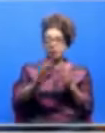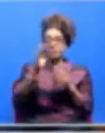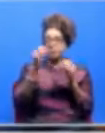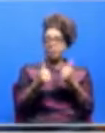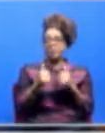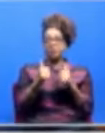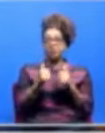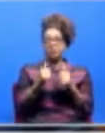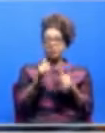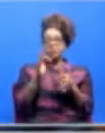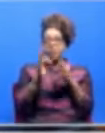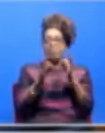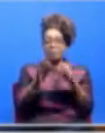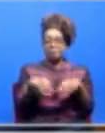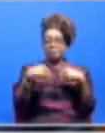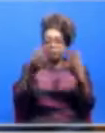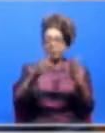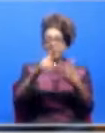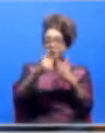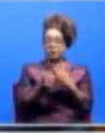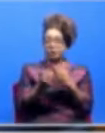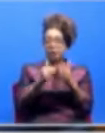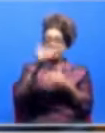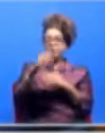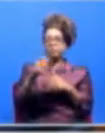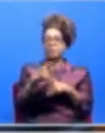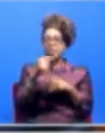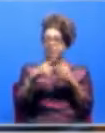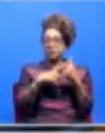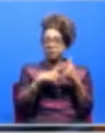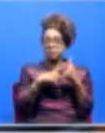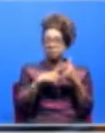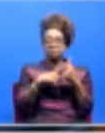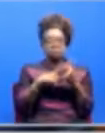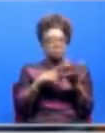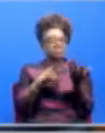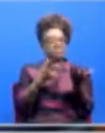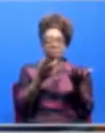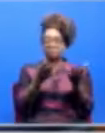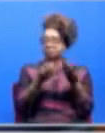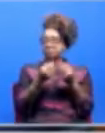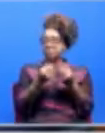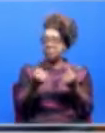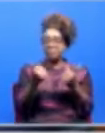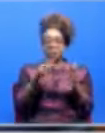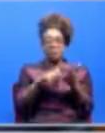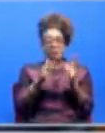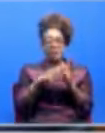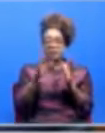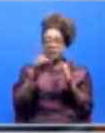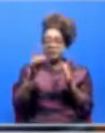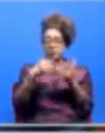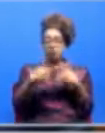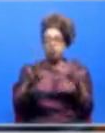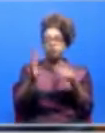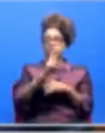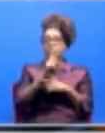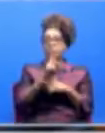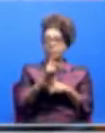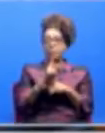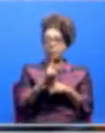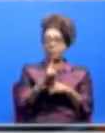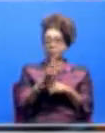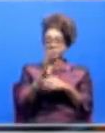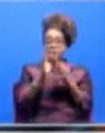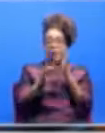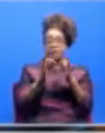Mm-hmm. So when you're given a check after 6 months, it goes stale. Mm-hmm. But doesn't mean that you've lost your dividends. Okay? Yeah. So